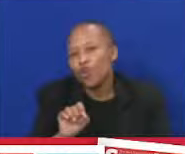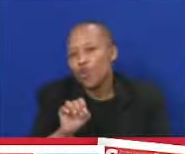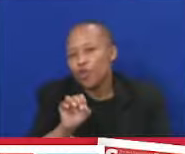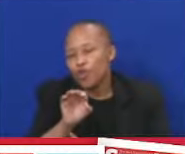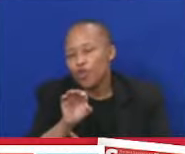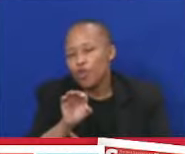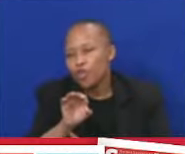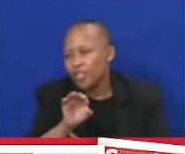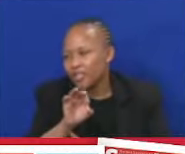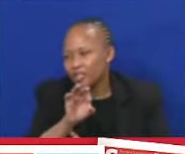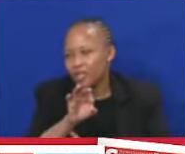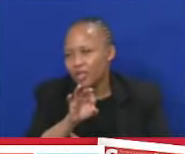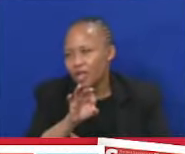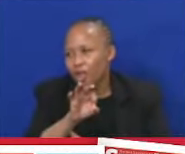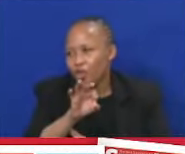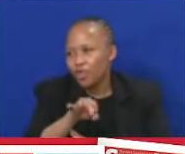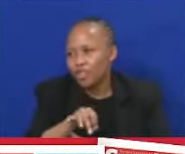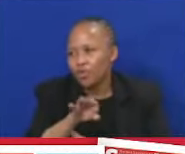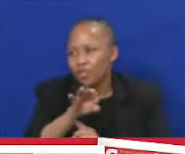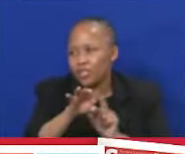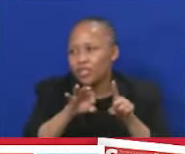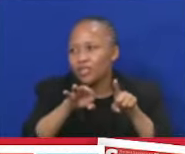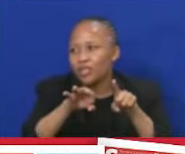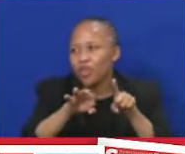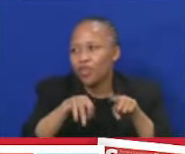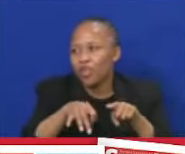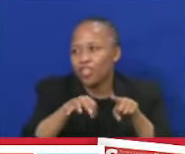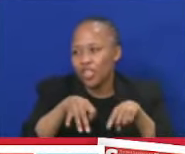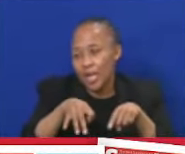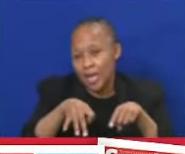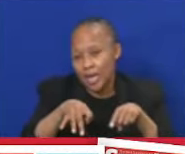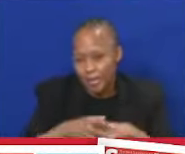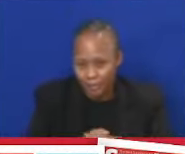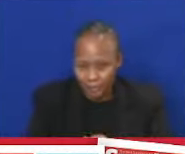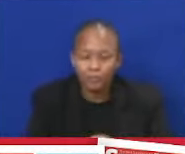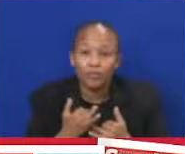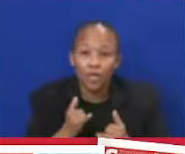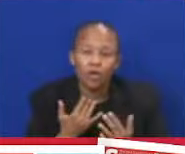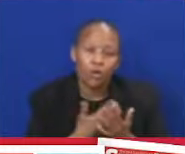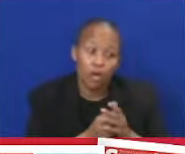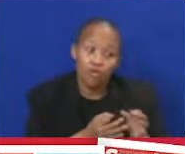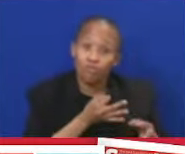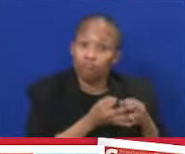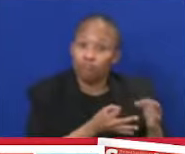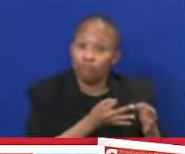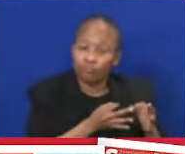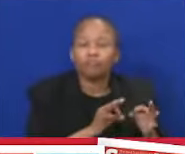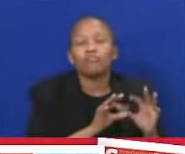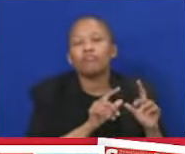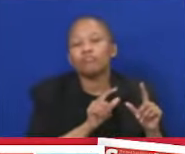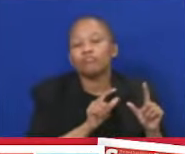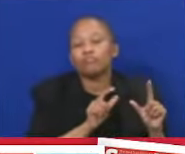different entities that you worked with during your work with the PKTT?